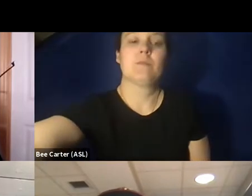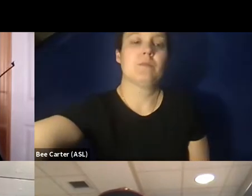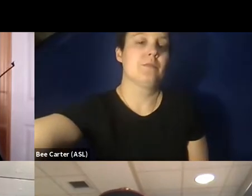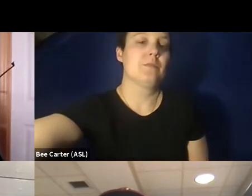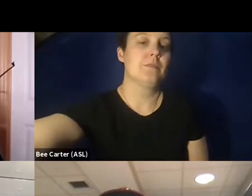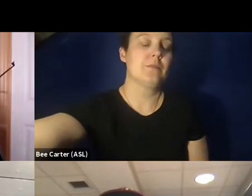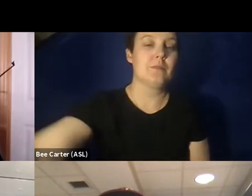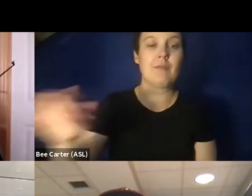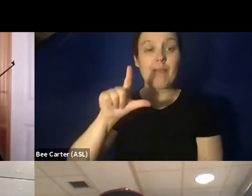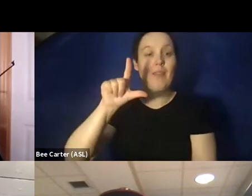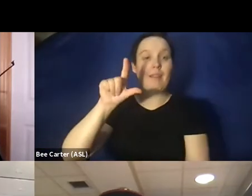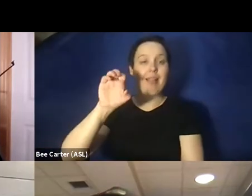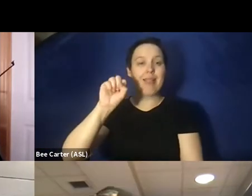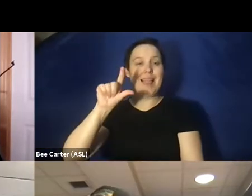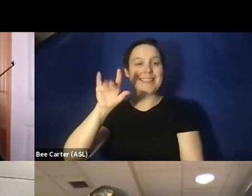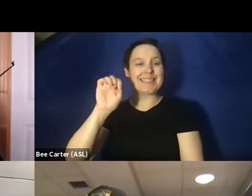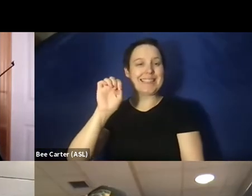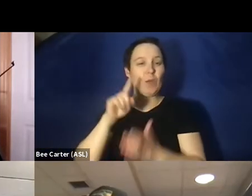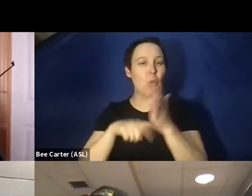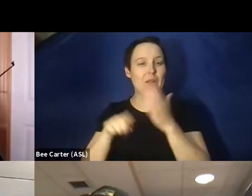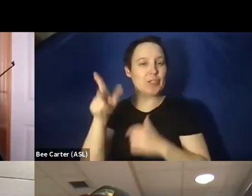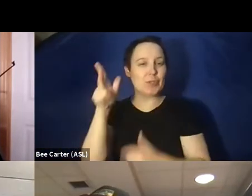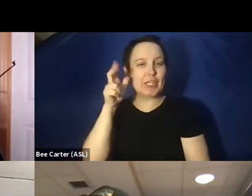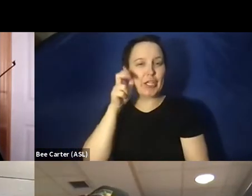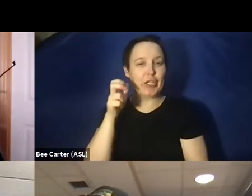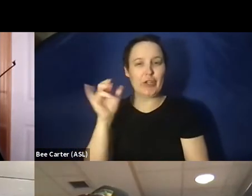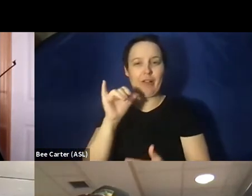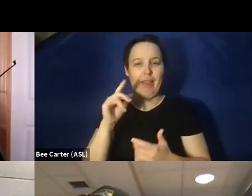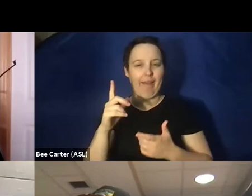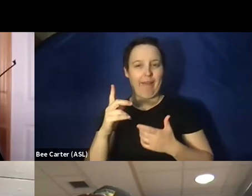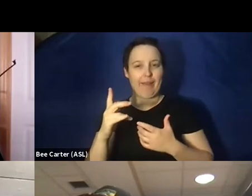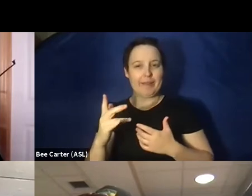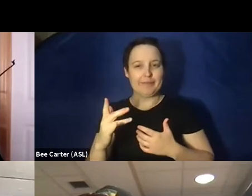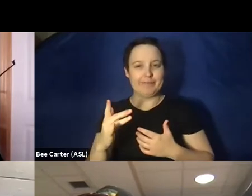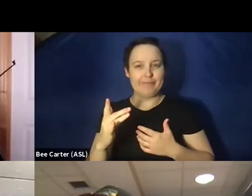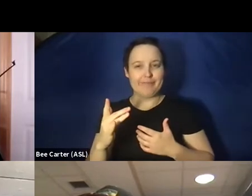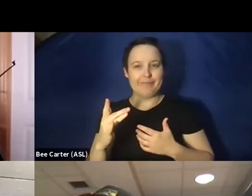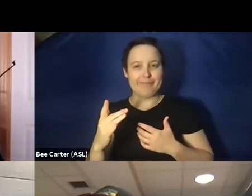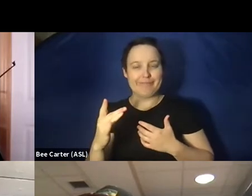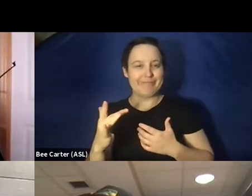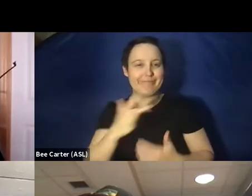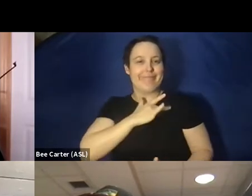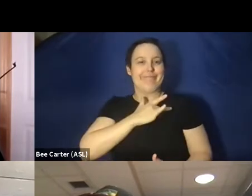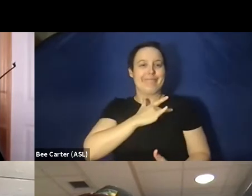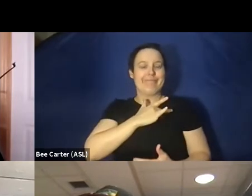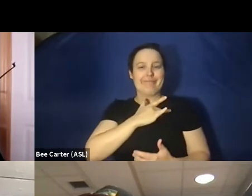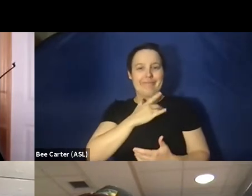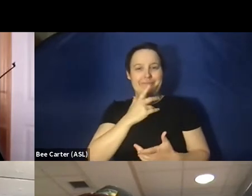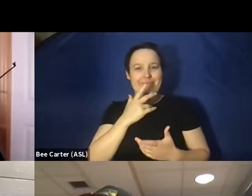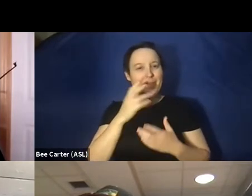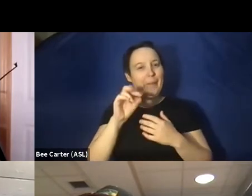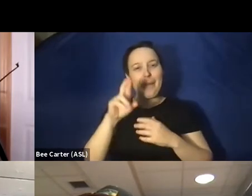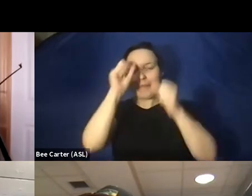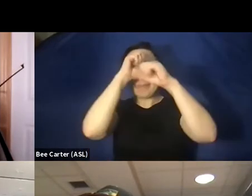hear? Did that sound go to someplace in you, or did it bring you to a landscape? What did you